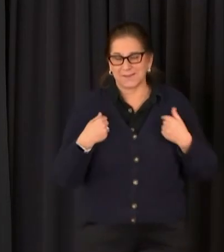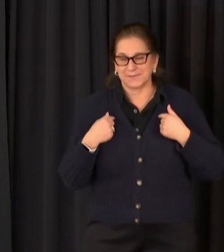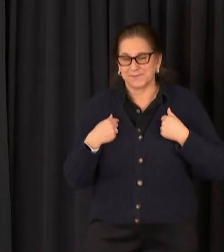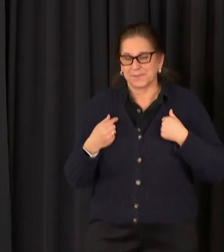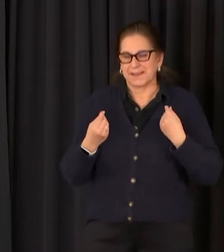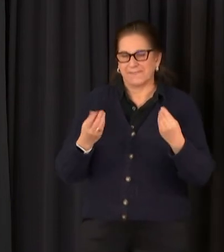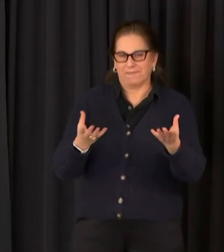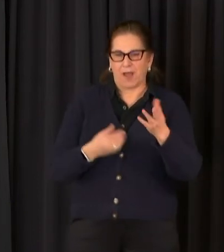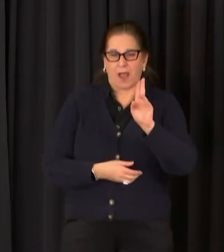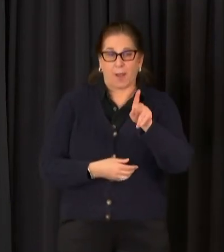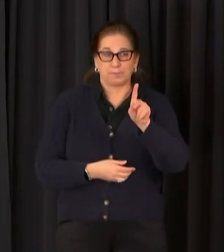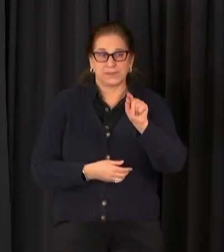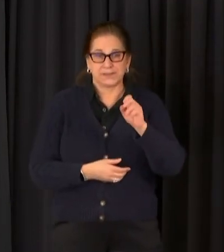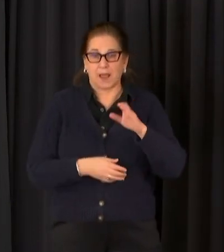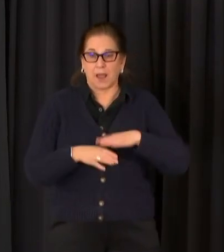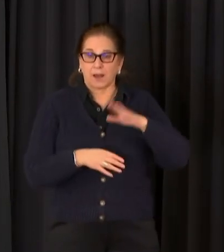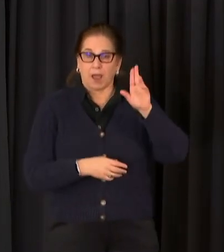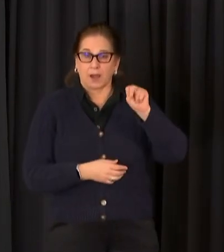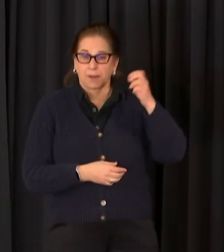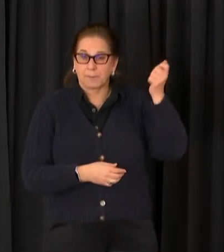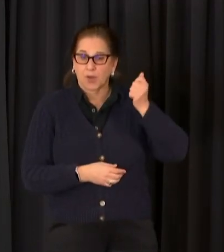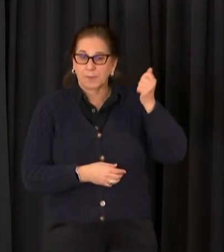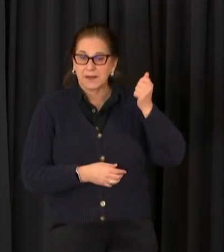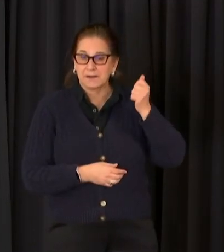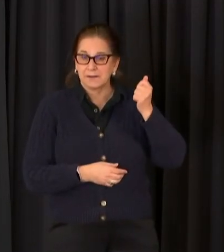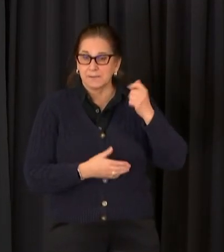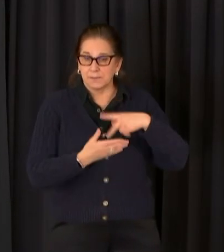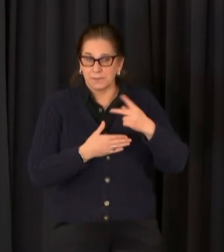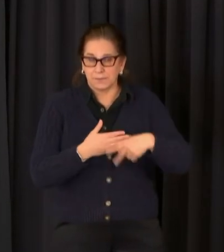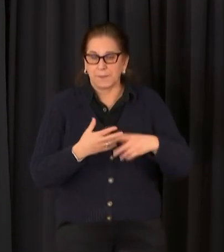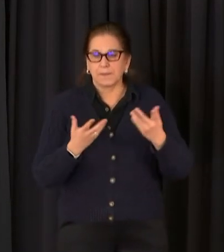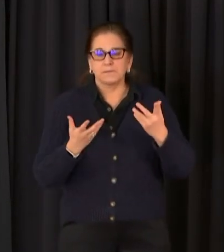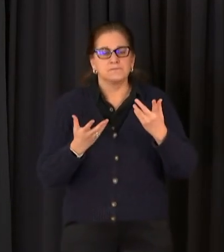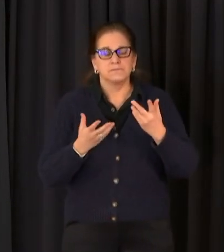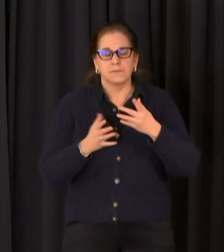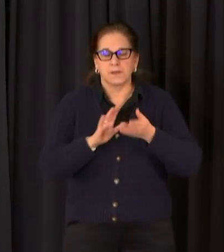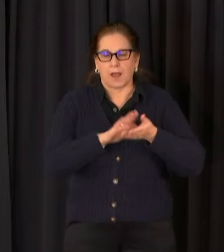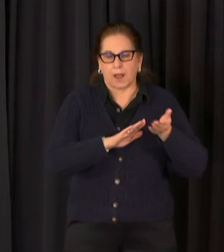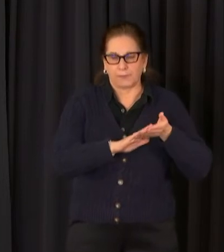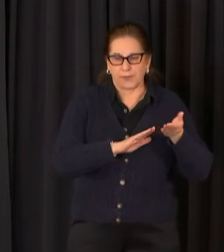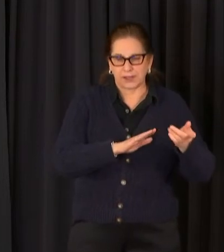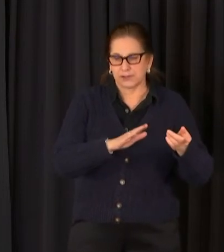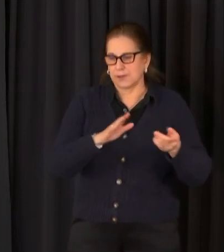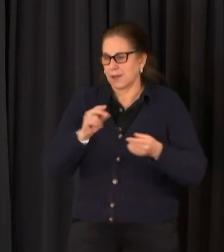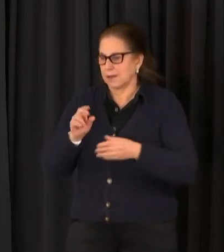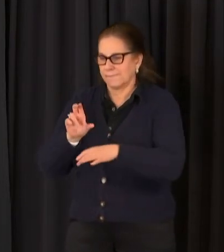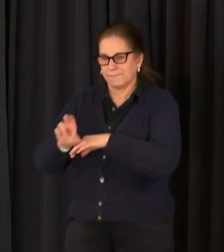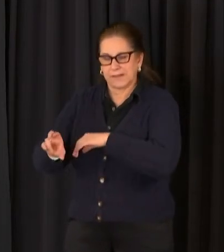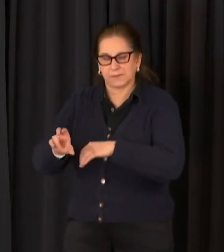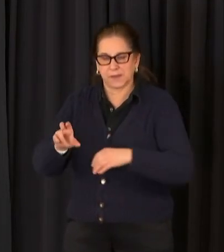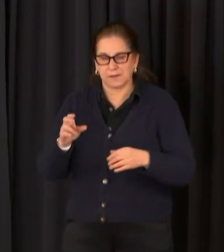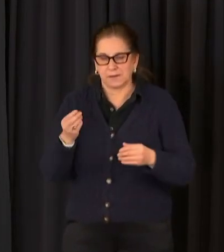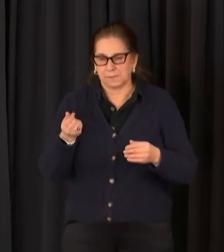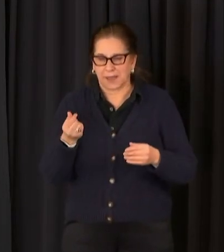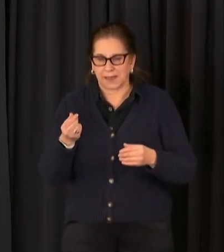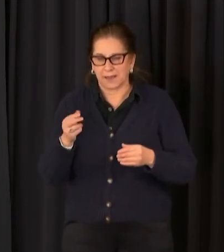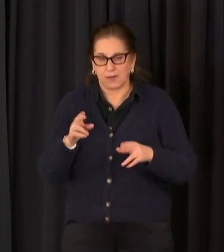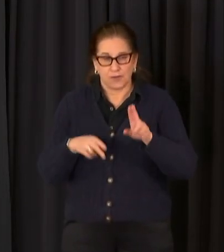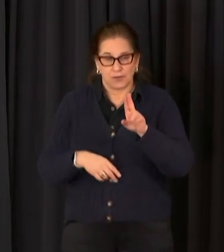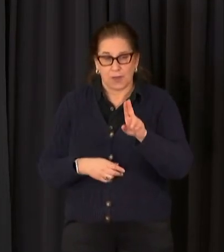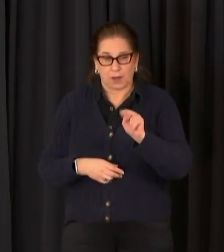unemployment insurance program that impact both program operations and additional investments for the UI